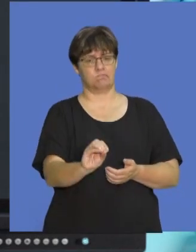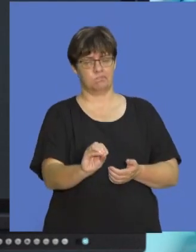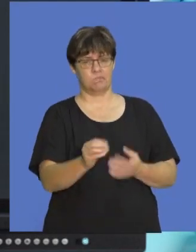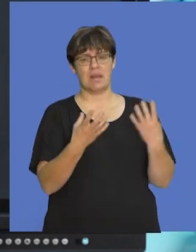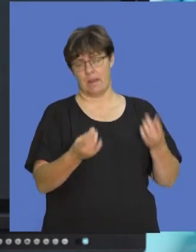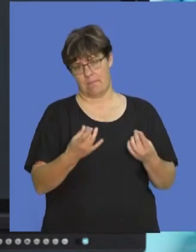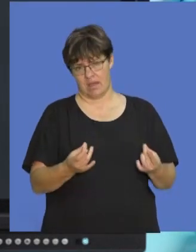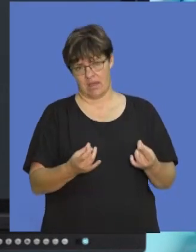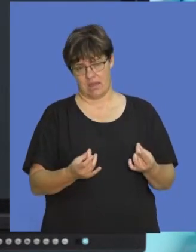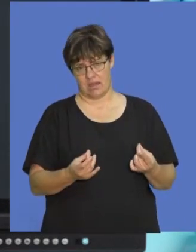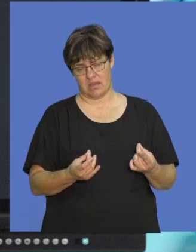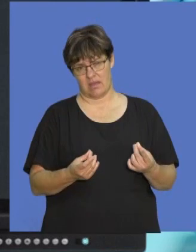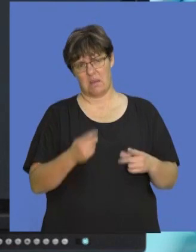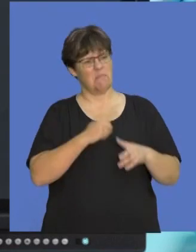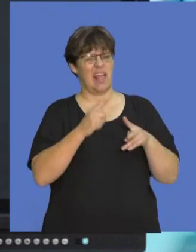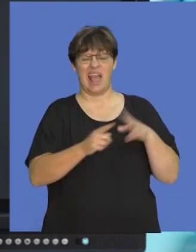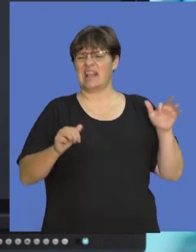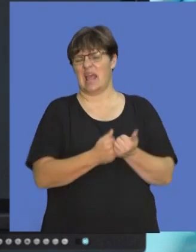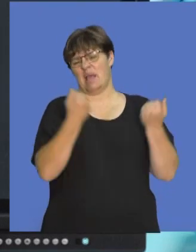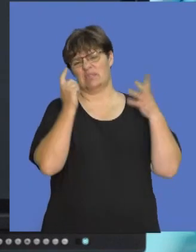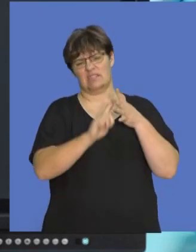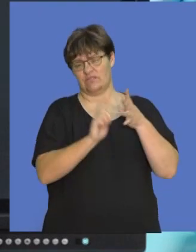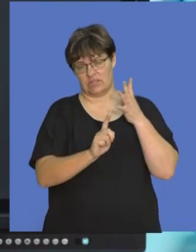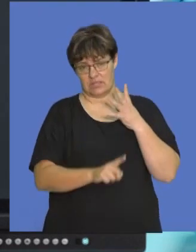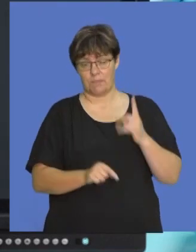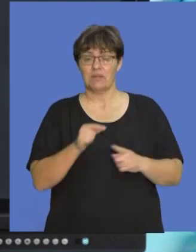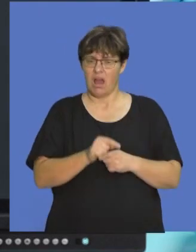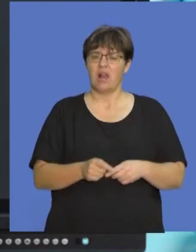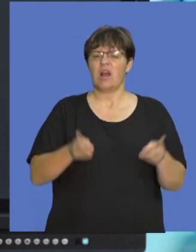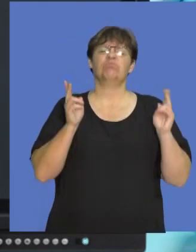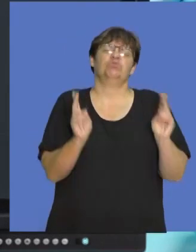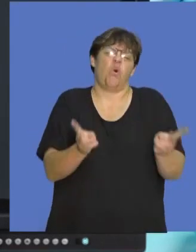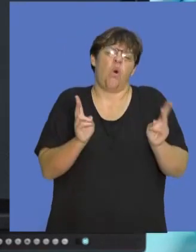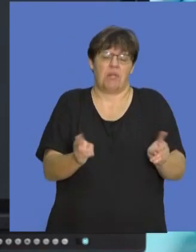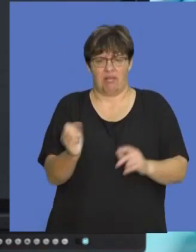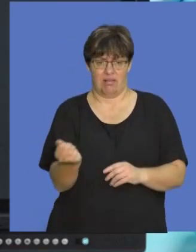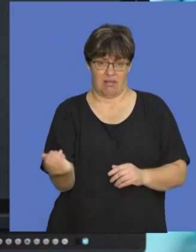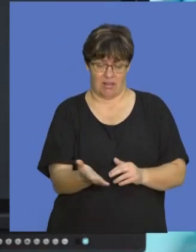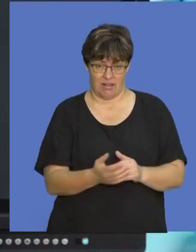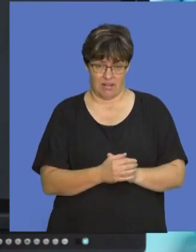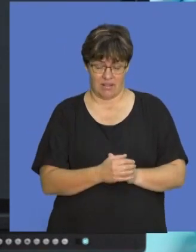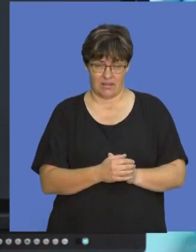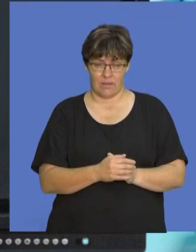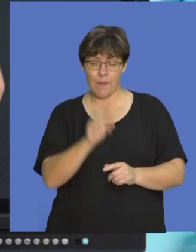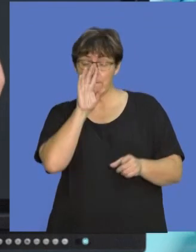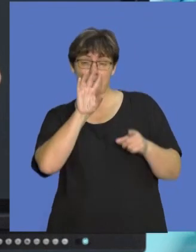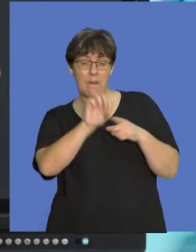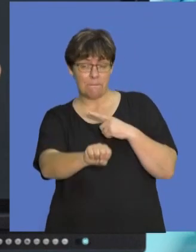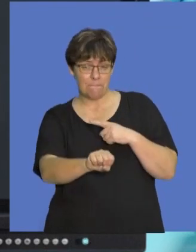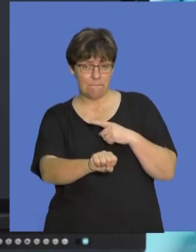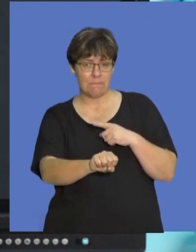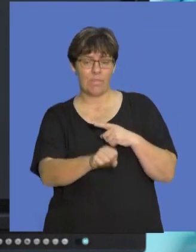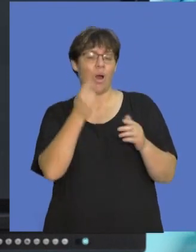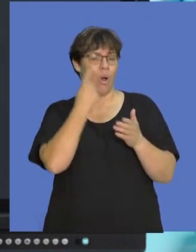of numbers, and they play them in all sorts of games, but we're talking about a conventional die. And we recognize that